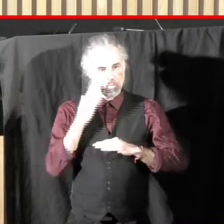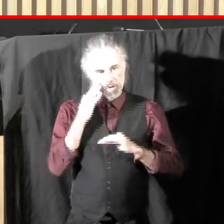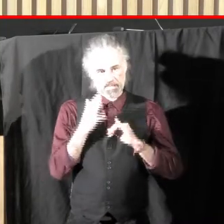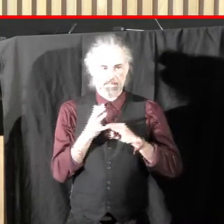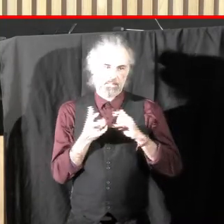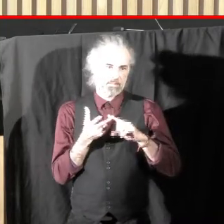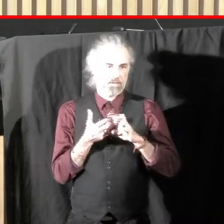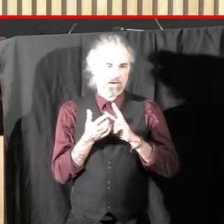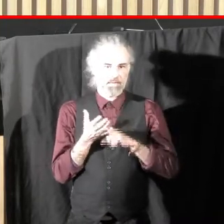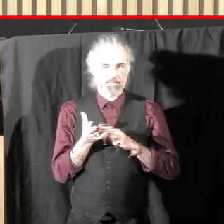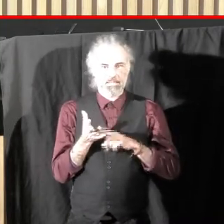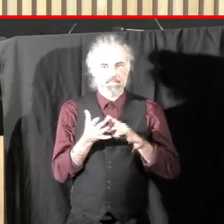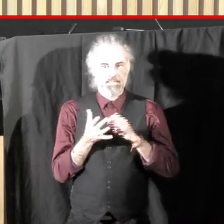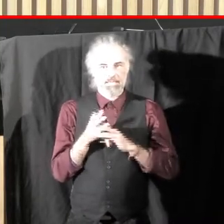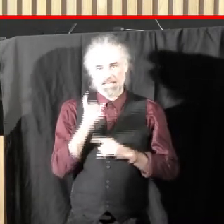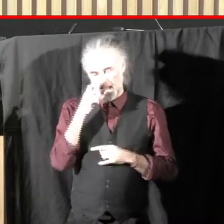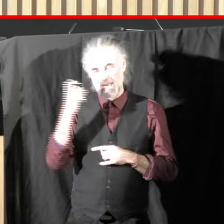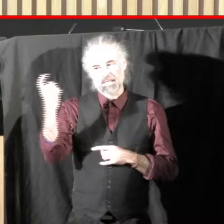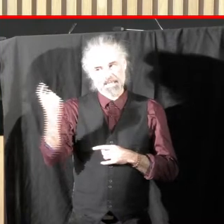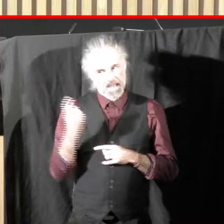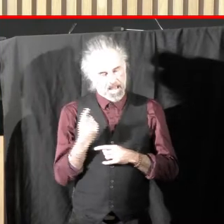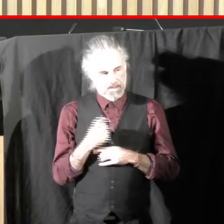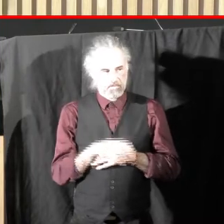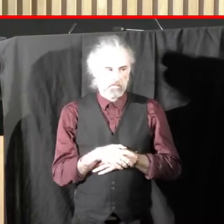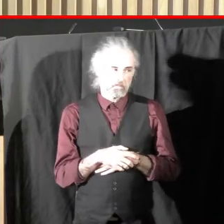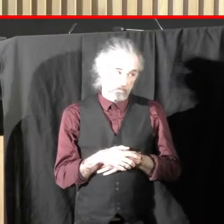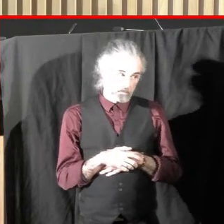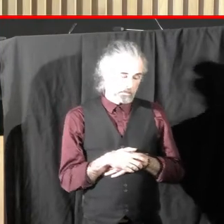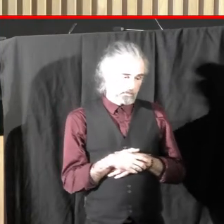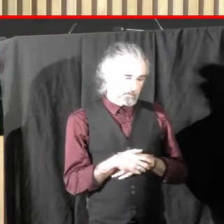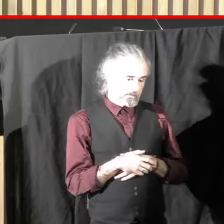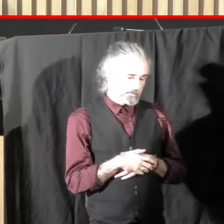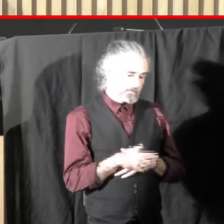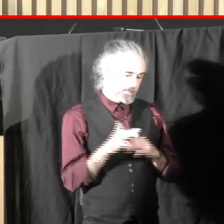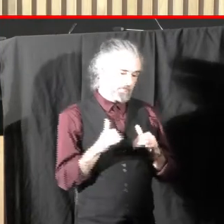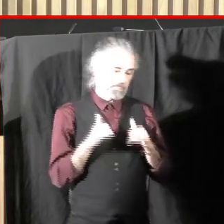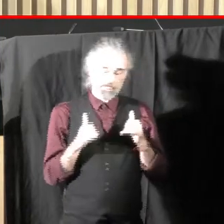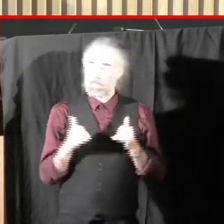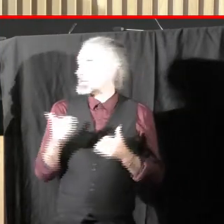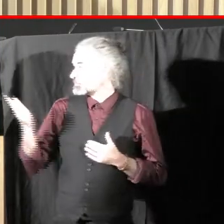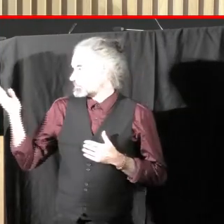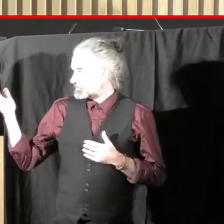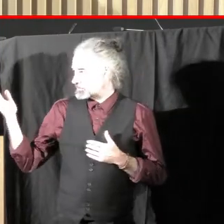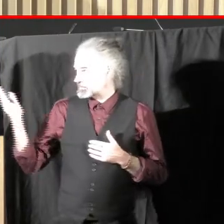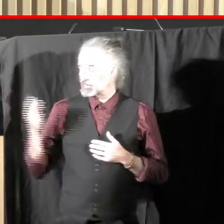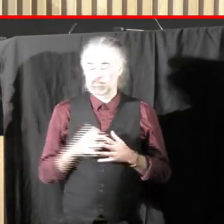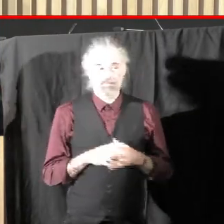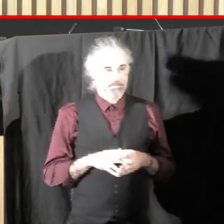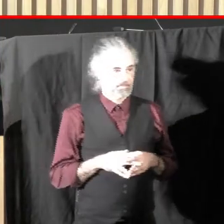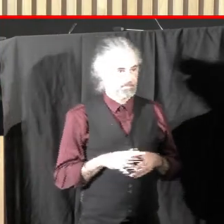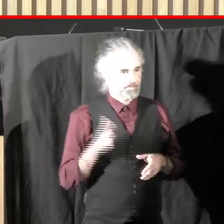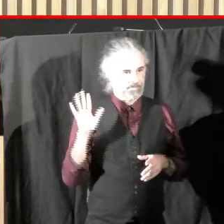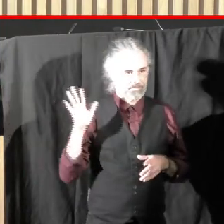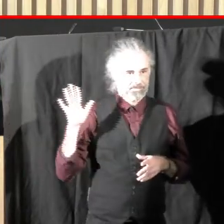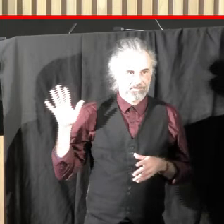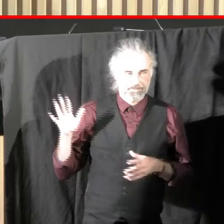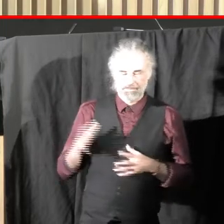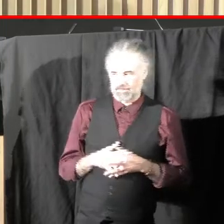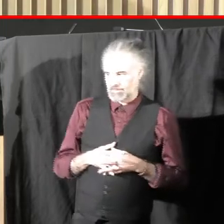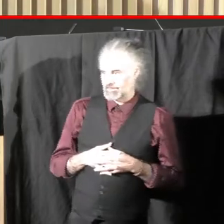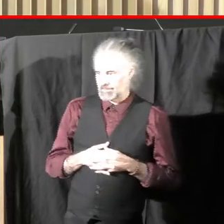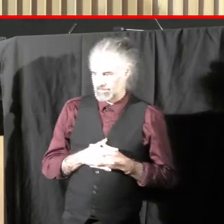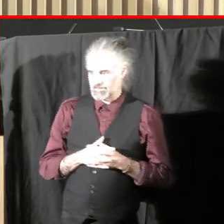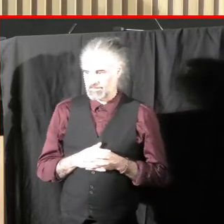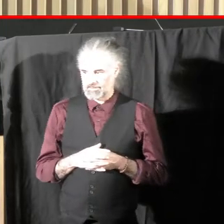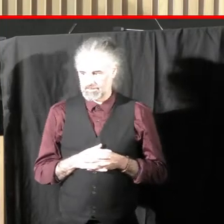actually attend. Mm-hmm. Yeah. Okay, and here we have the scientist. Hello. Professor